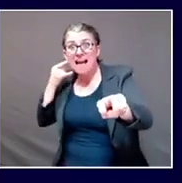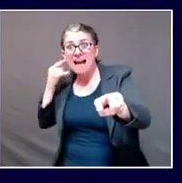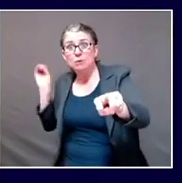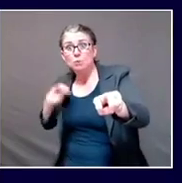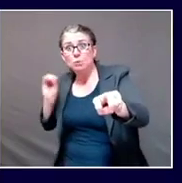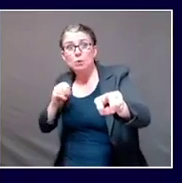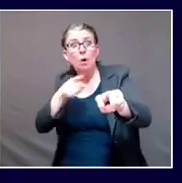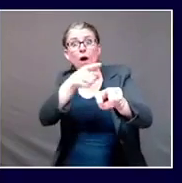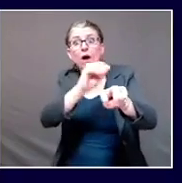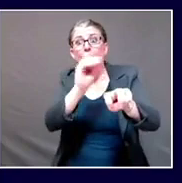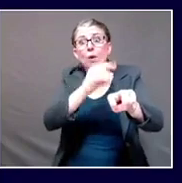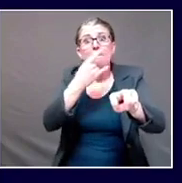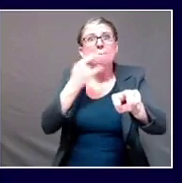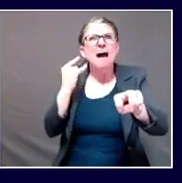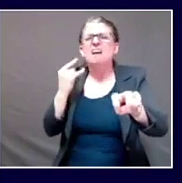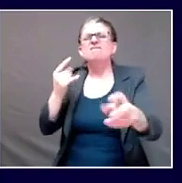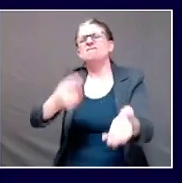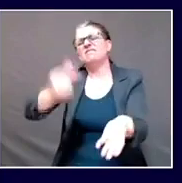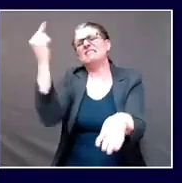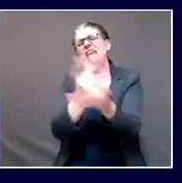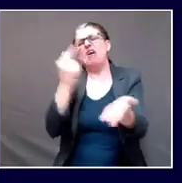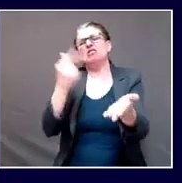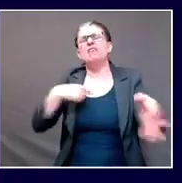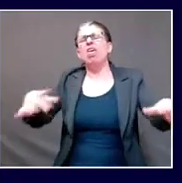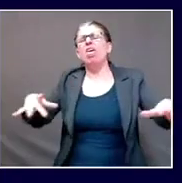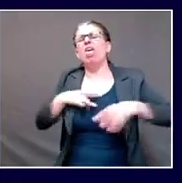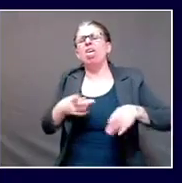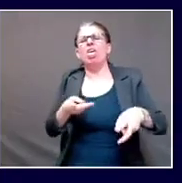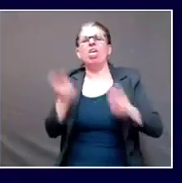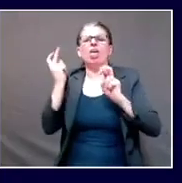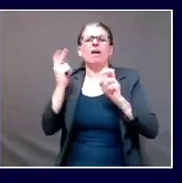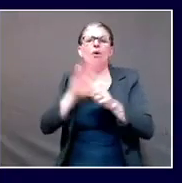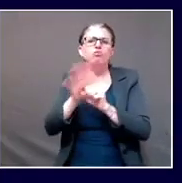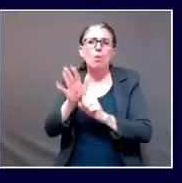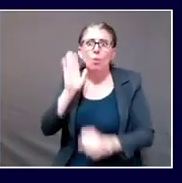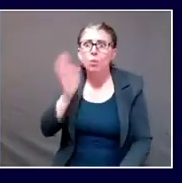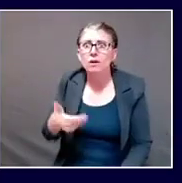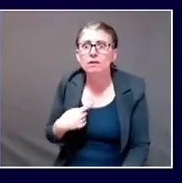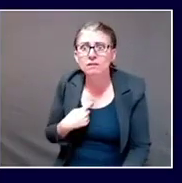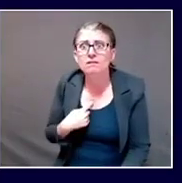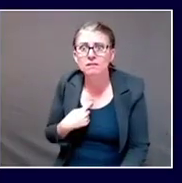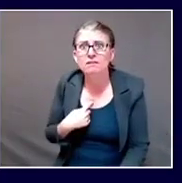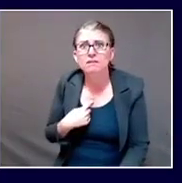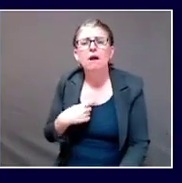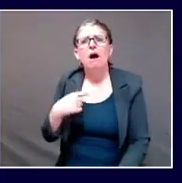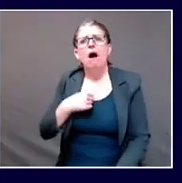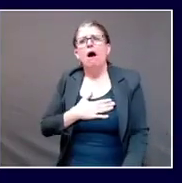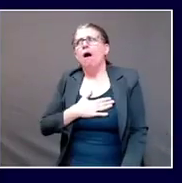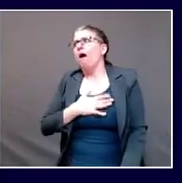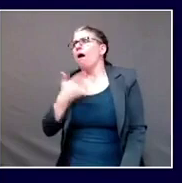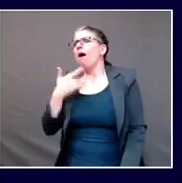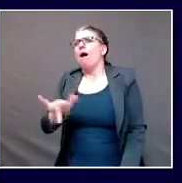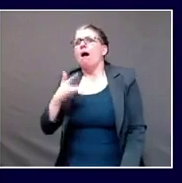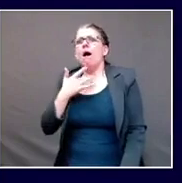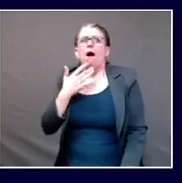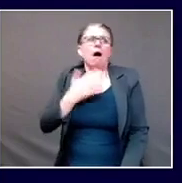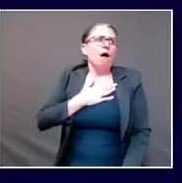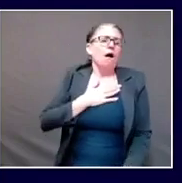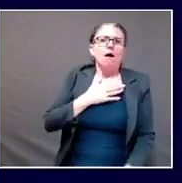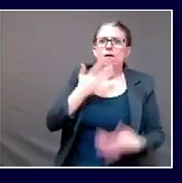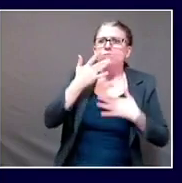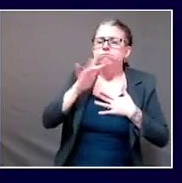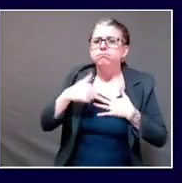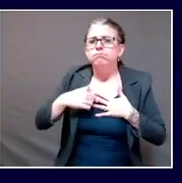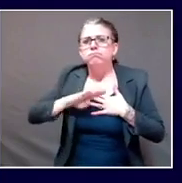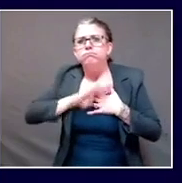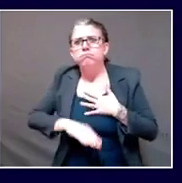and we need people to wear them. Simple as that. So because of the widespread community transmission and the increased